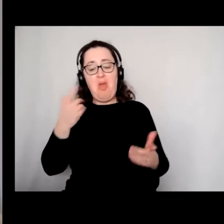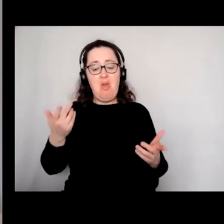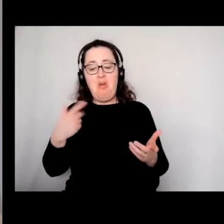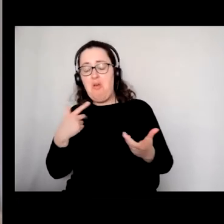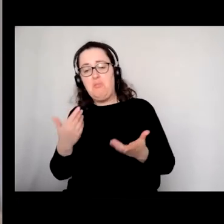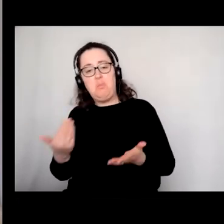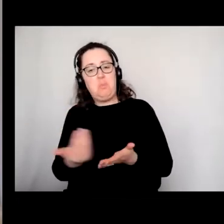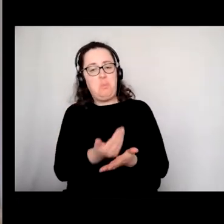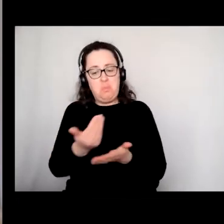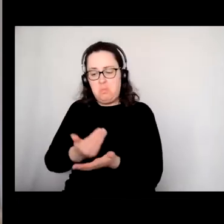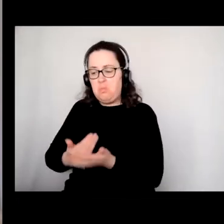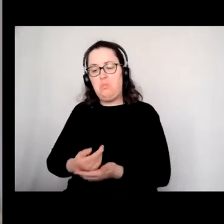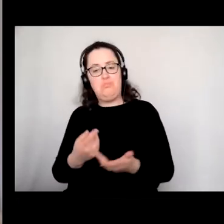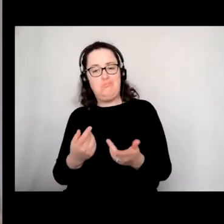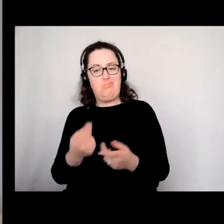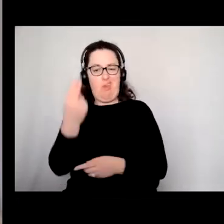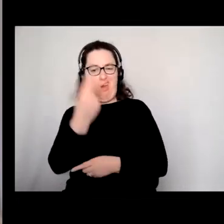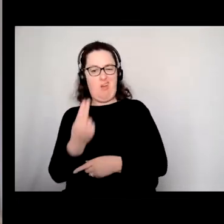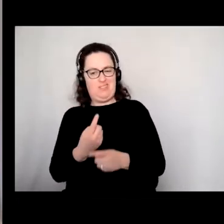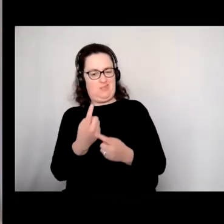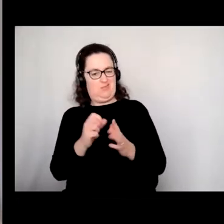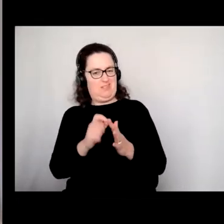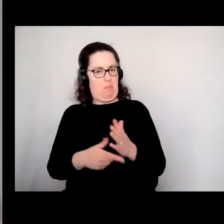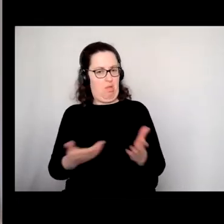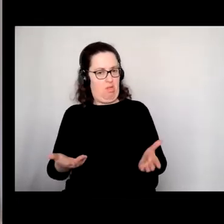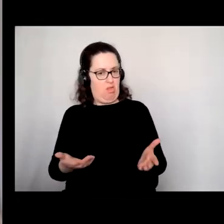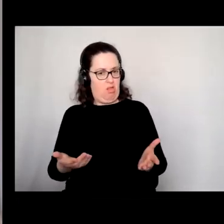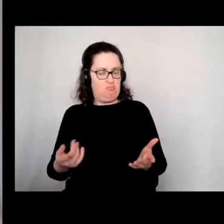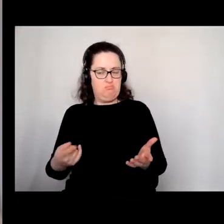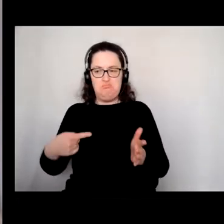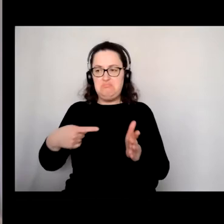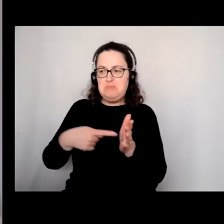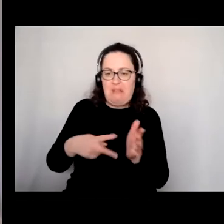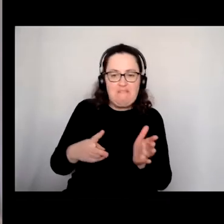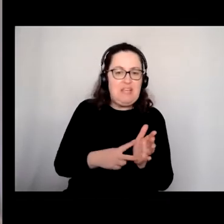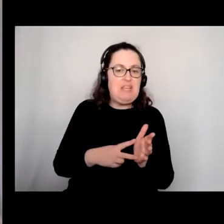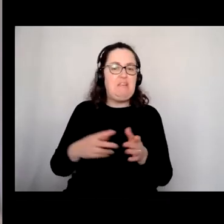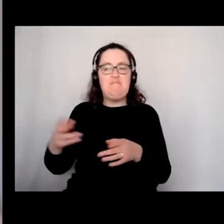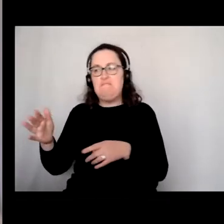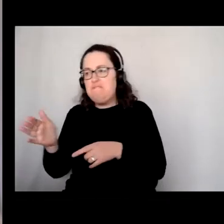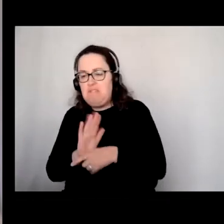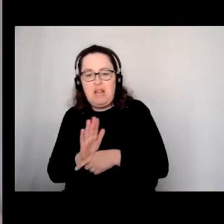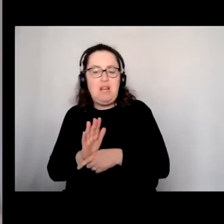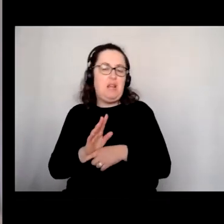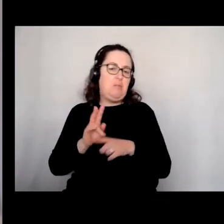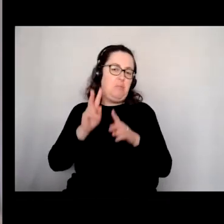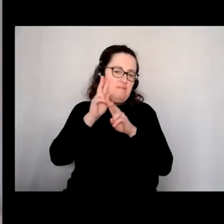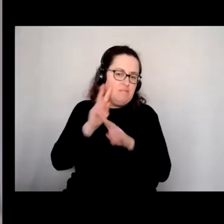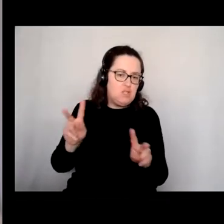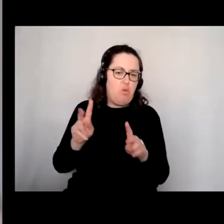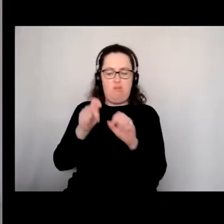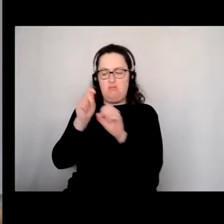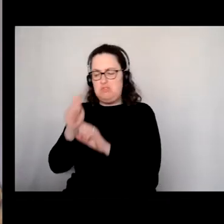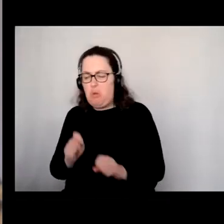of work by disabled artists in working in all media, whether it be TV or film or visual arts or